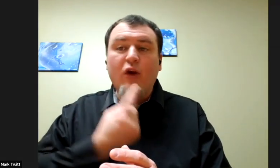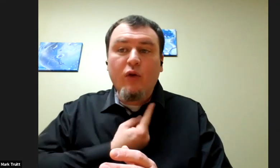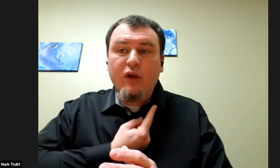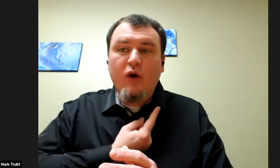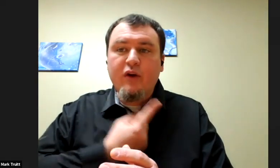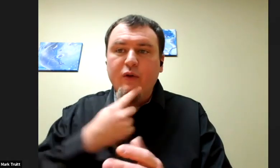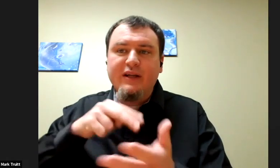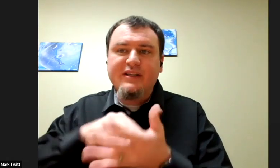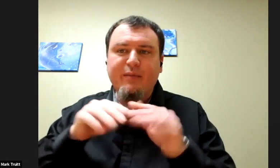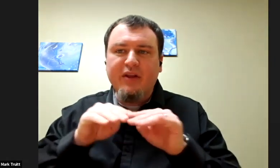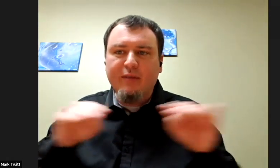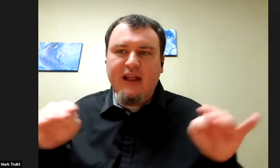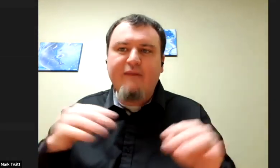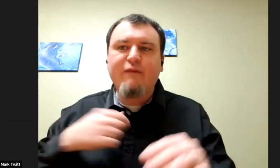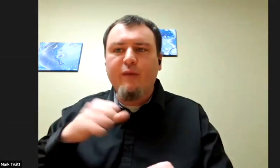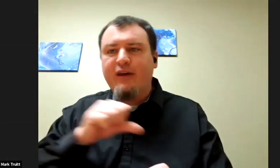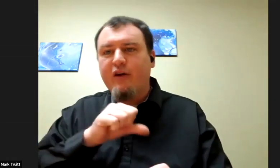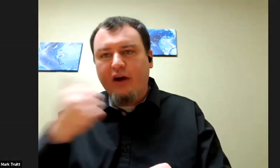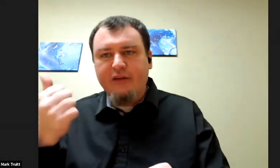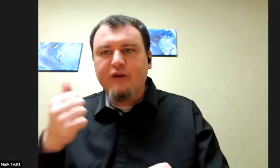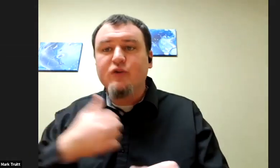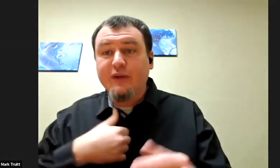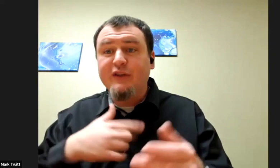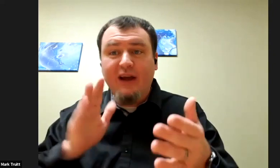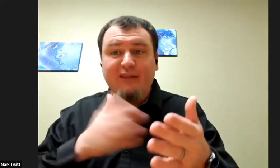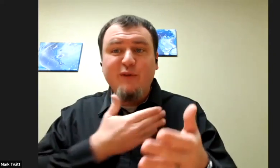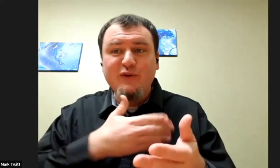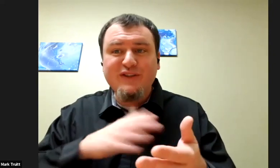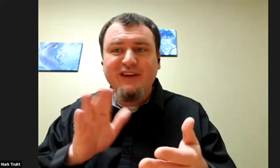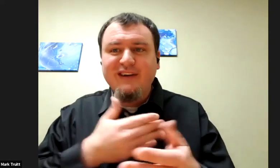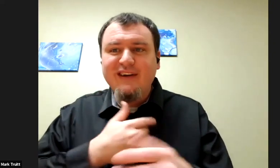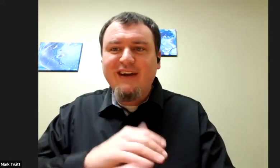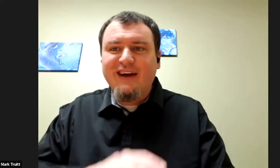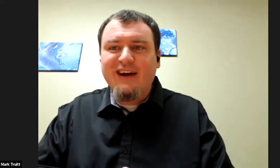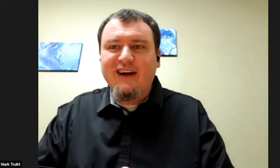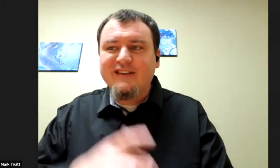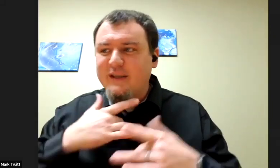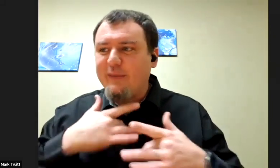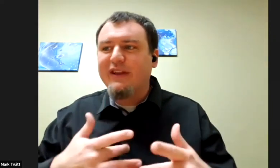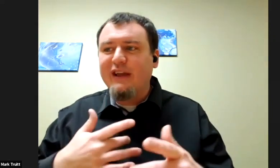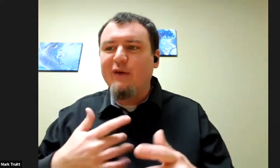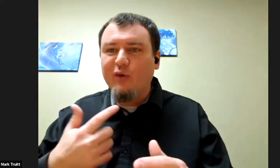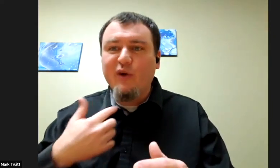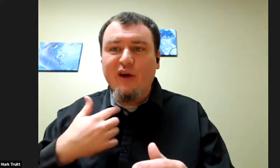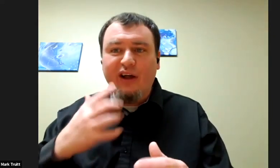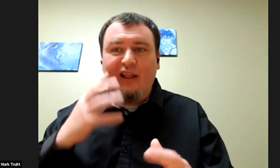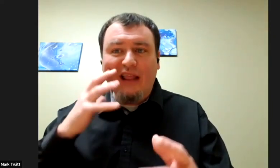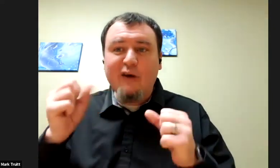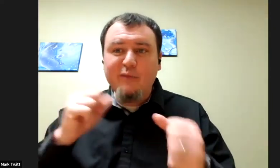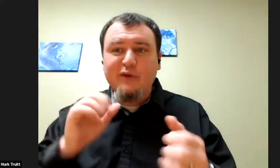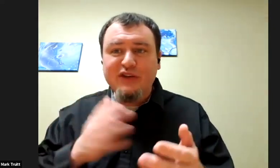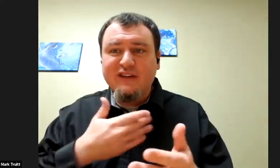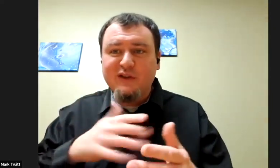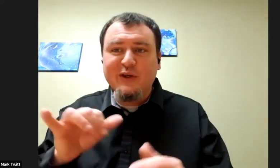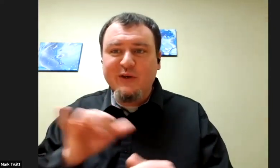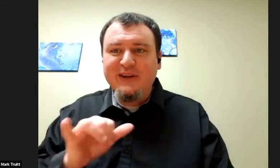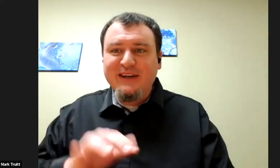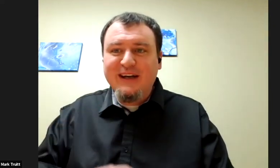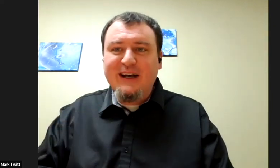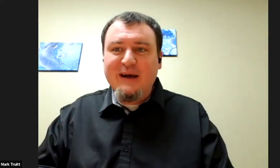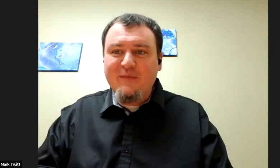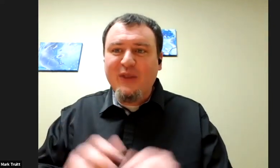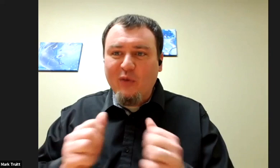I'm not the only one who gets up on the platform. There are others. We do have music, typically loud music